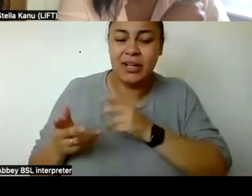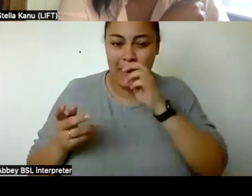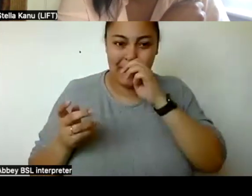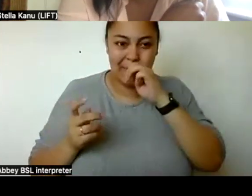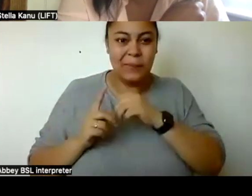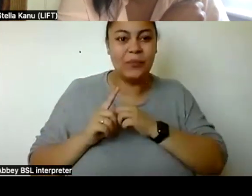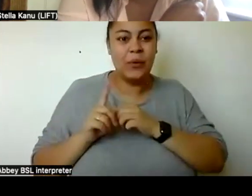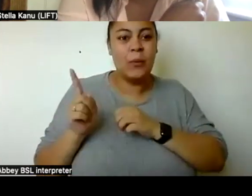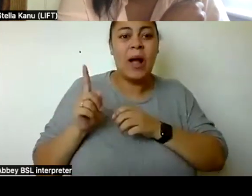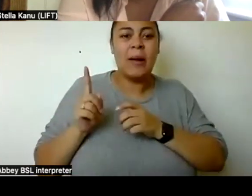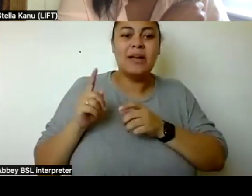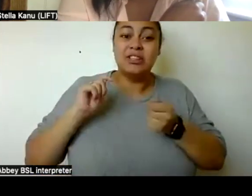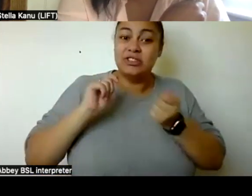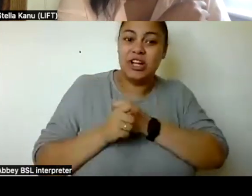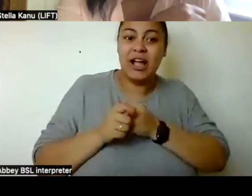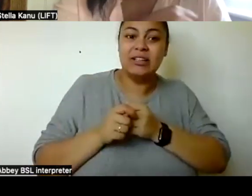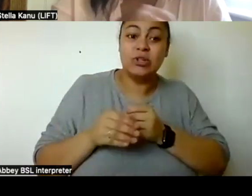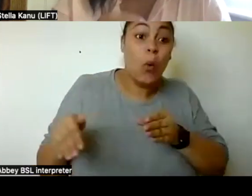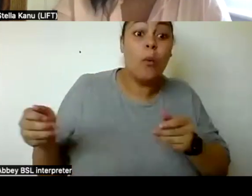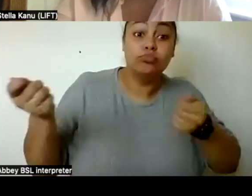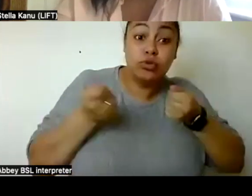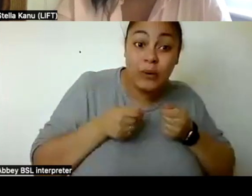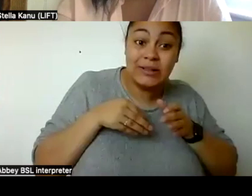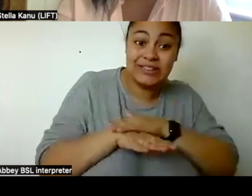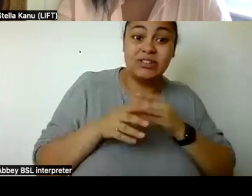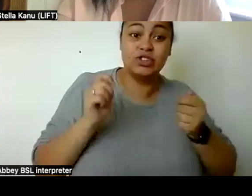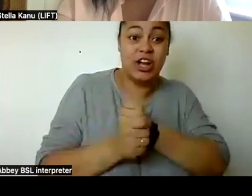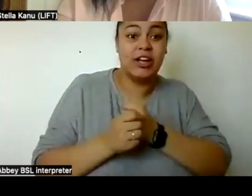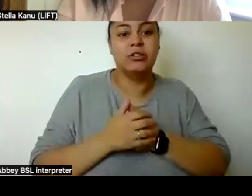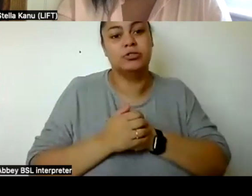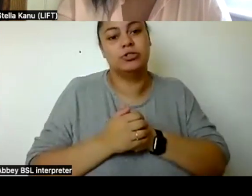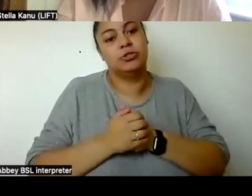be implemented, easy or not.